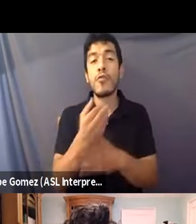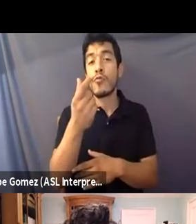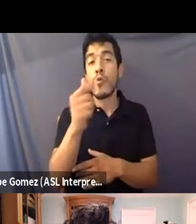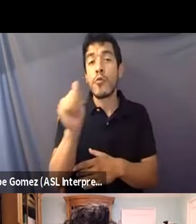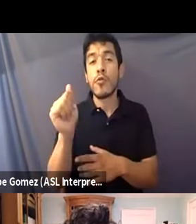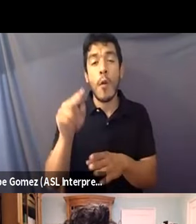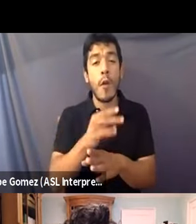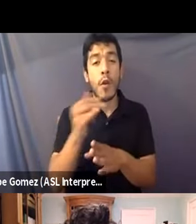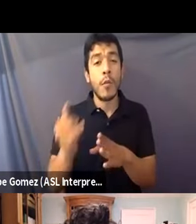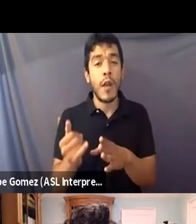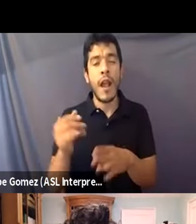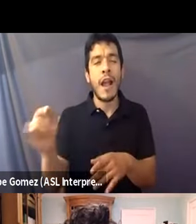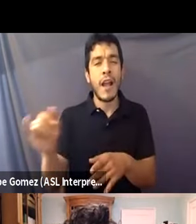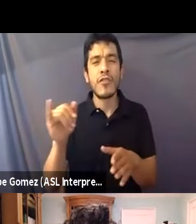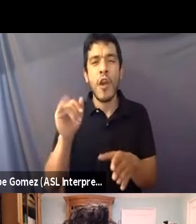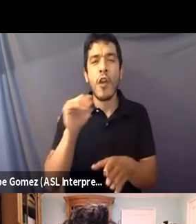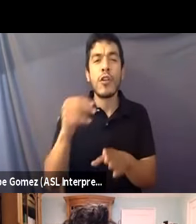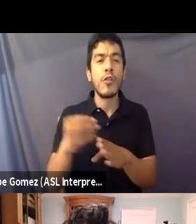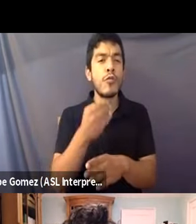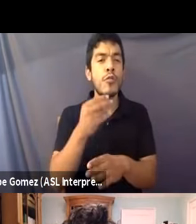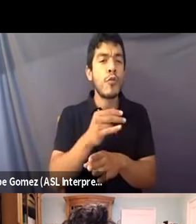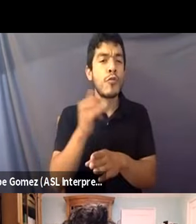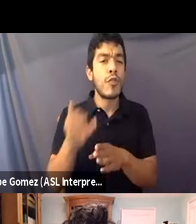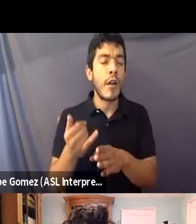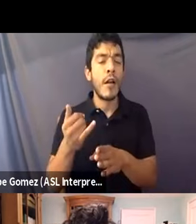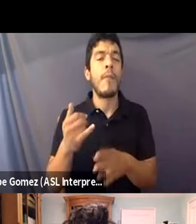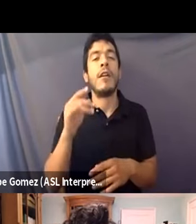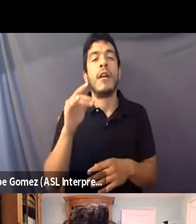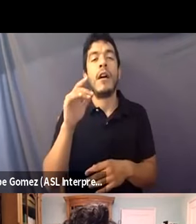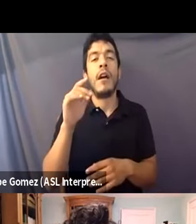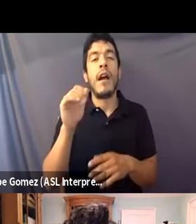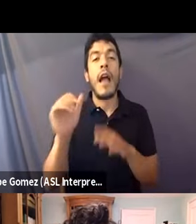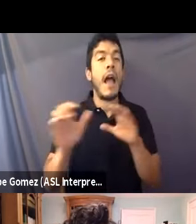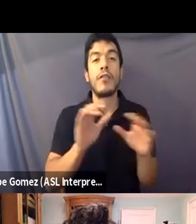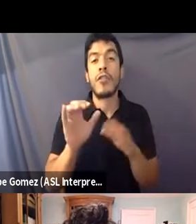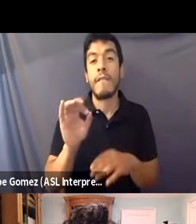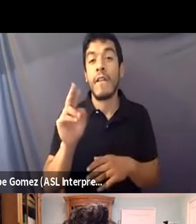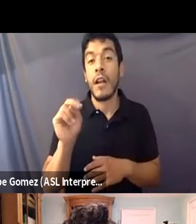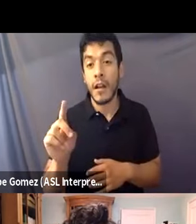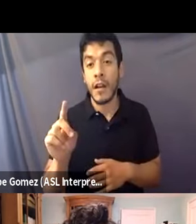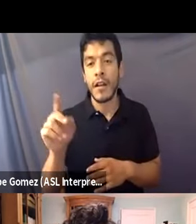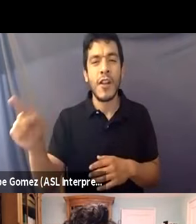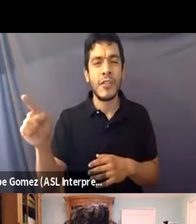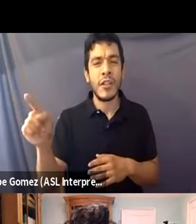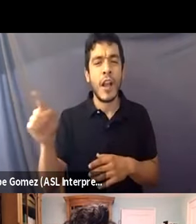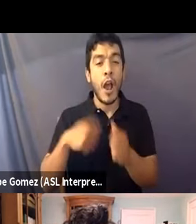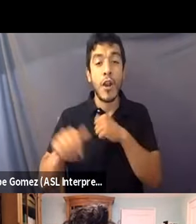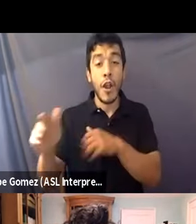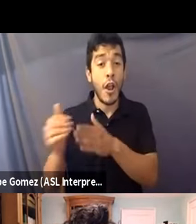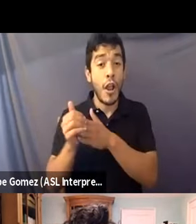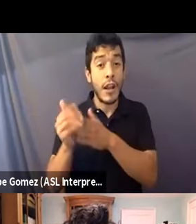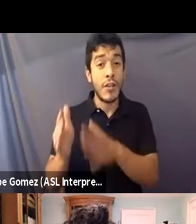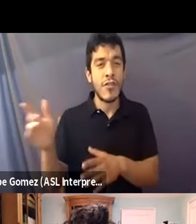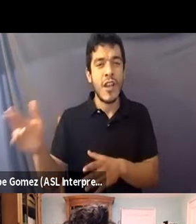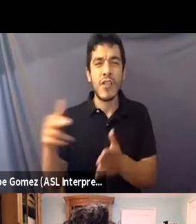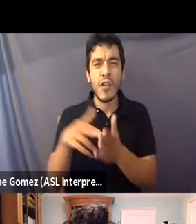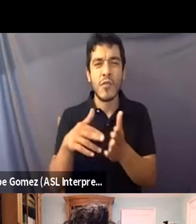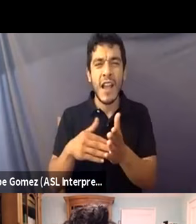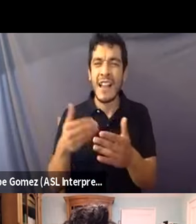Georgia Project Action Fund. Under Nse's leadership, New Georgia Project has registered nearly 400